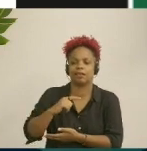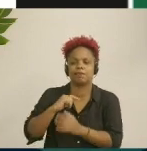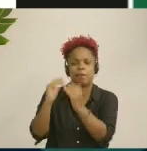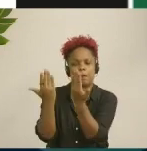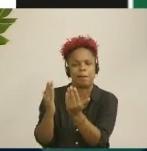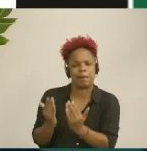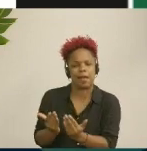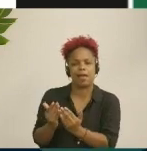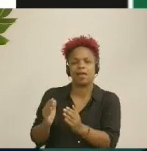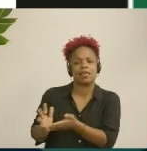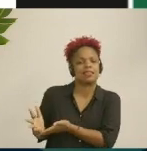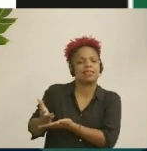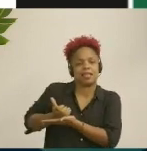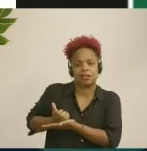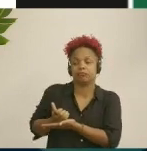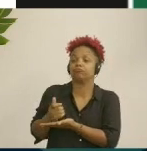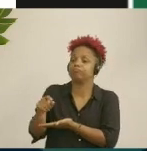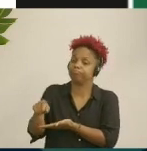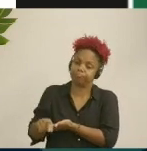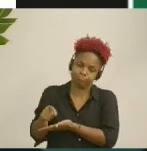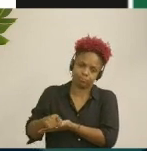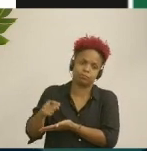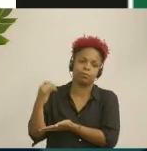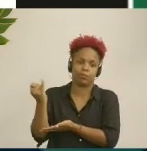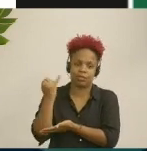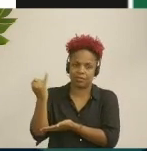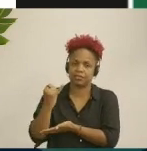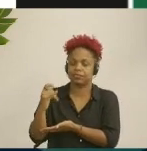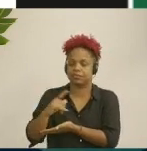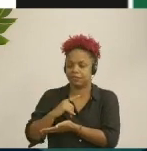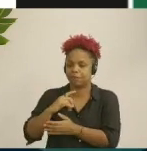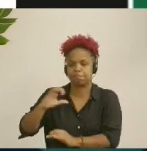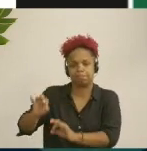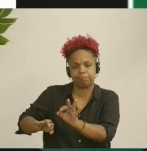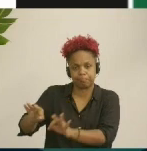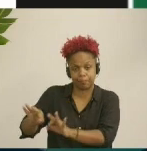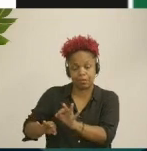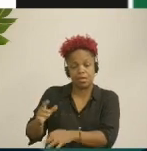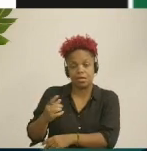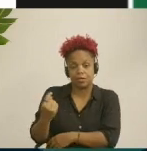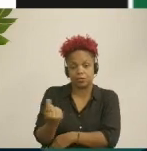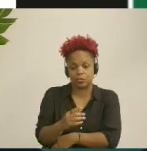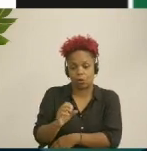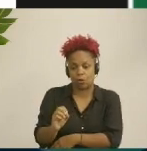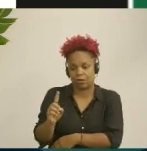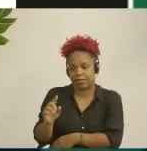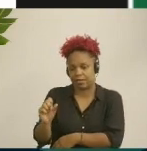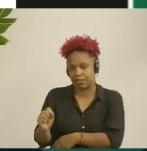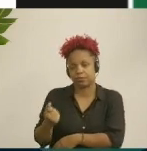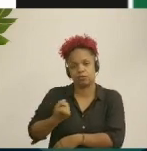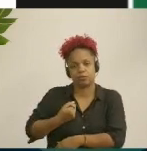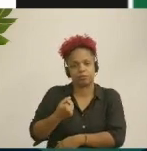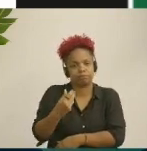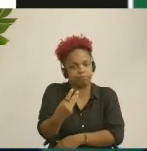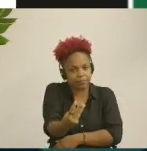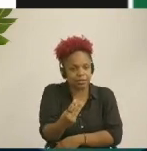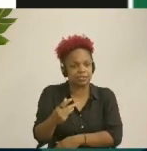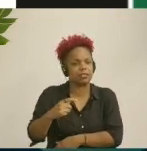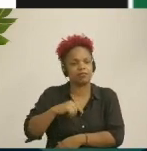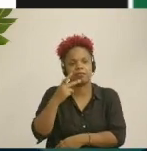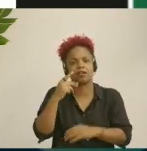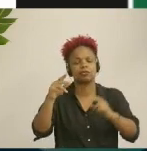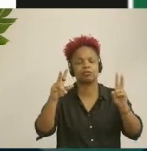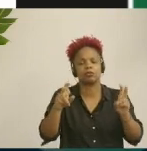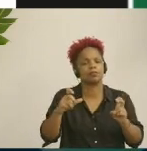focused units, like those focused on SDG 3, that can bring together multiple forms of evidence? And are they connected to the